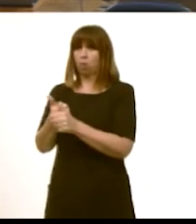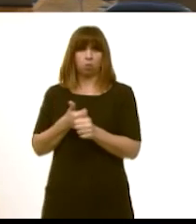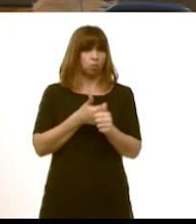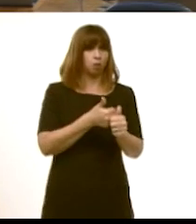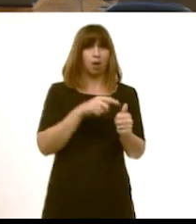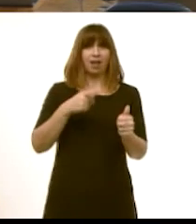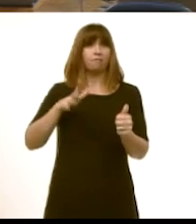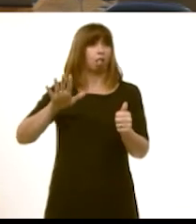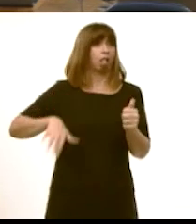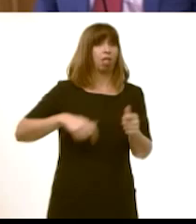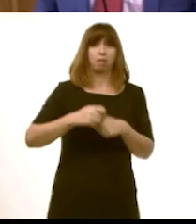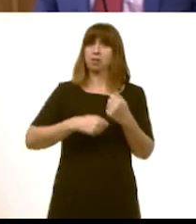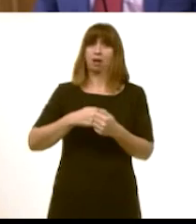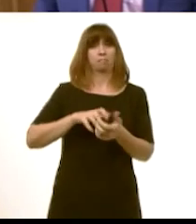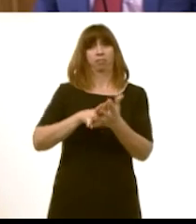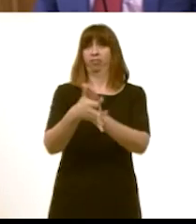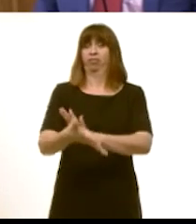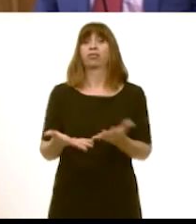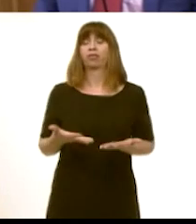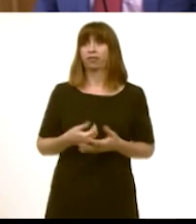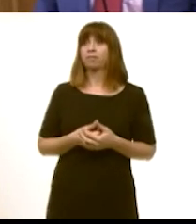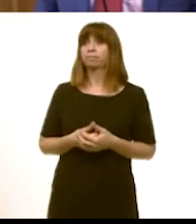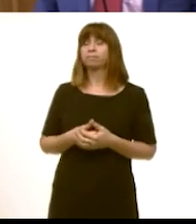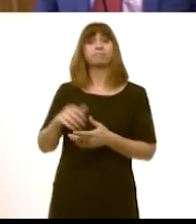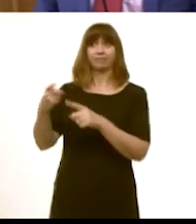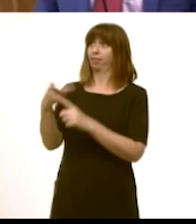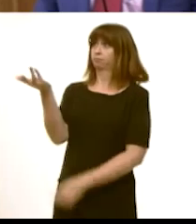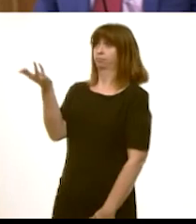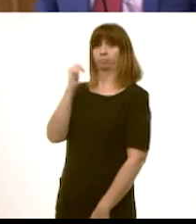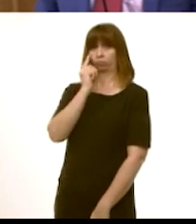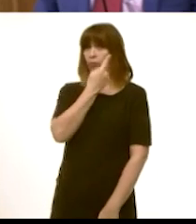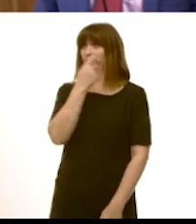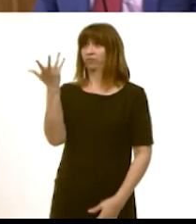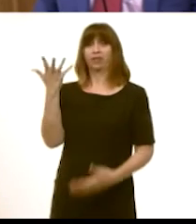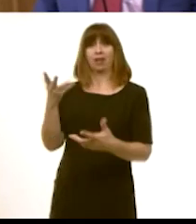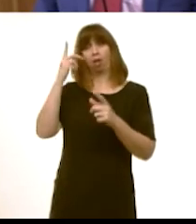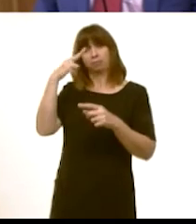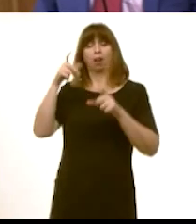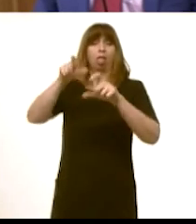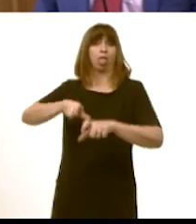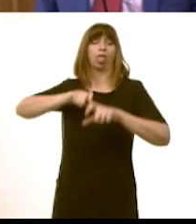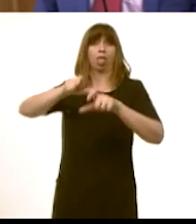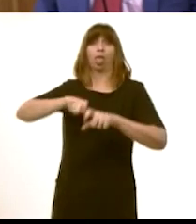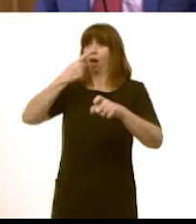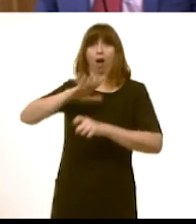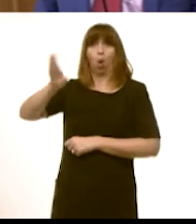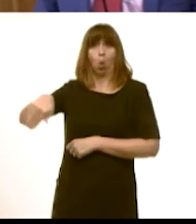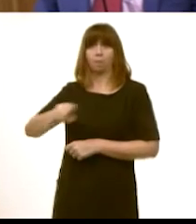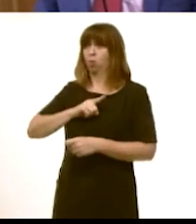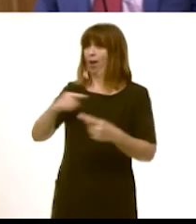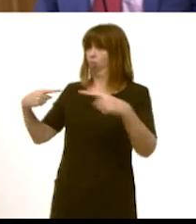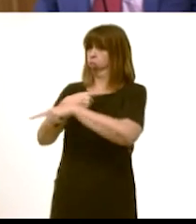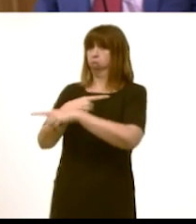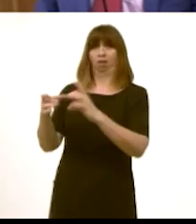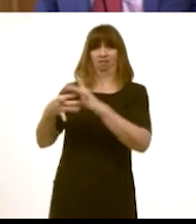become self-defeating? Well, absolutely true, and the fact that hasn't happened in England shows where people are now stuck in hospital where they could be on the way home. That's